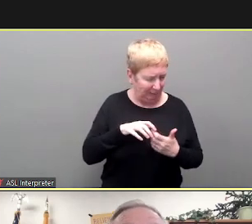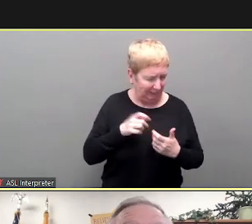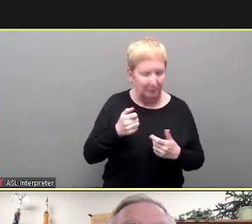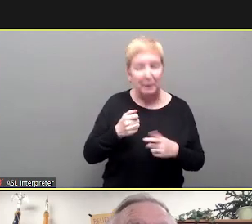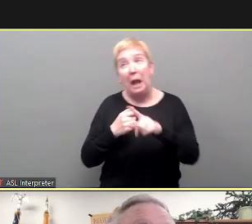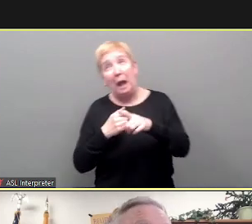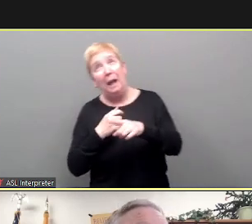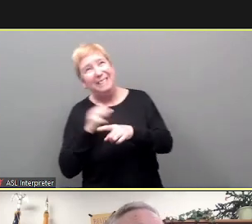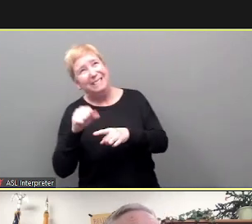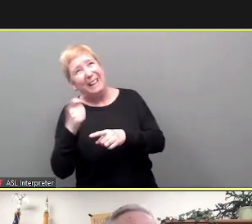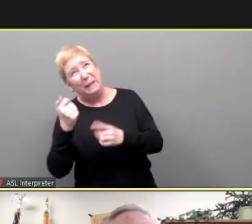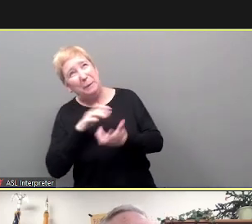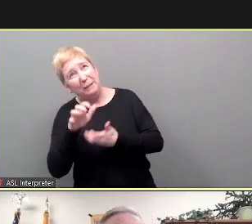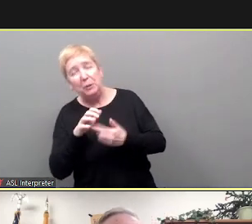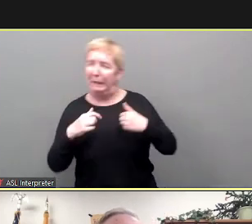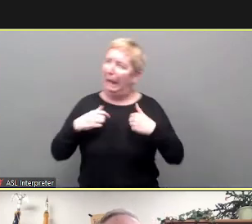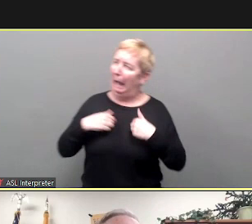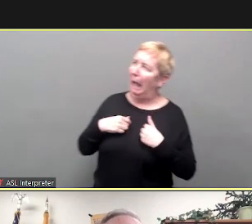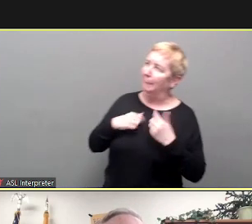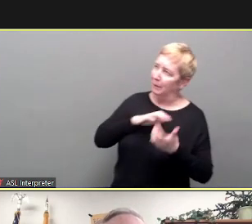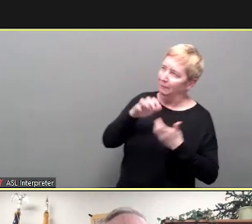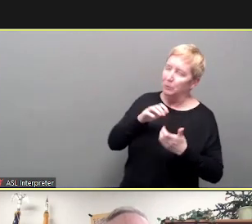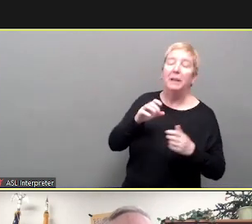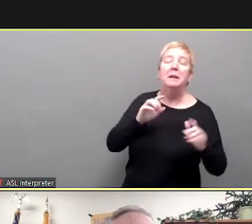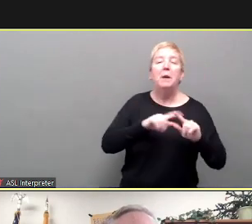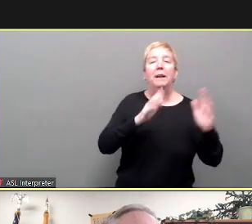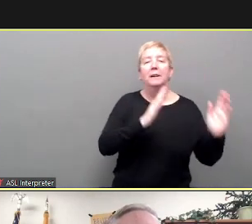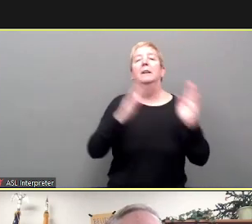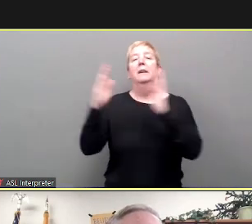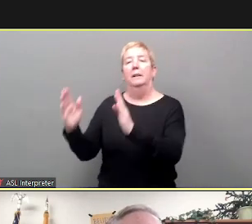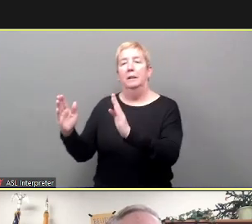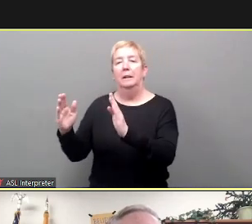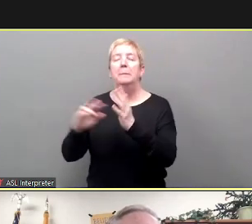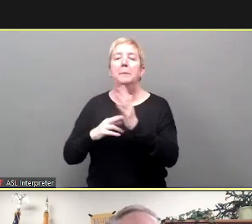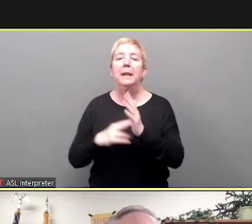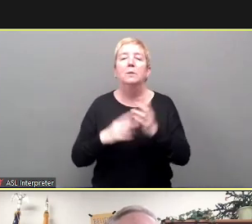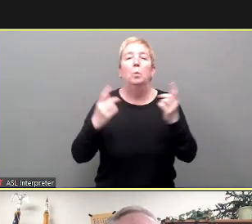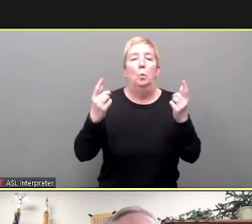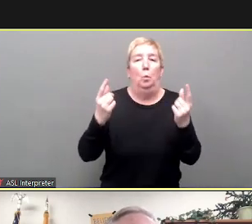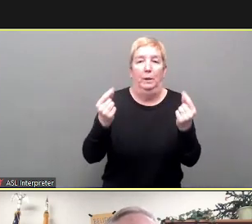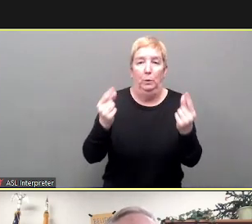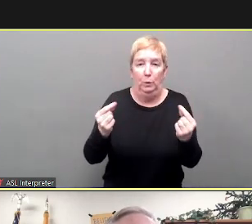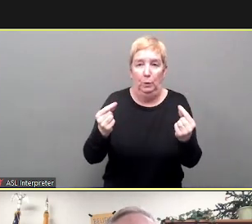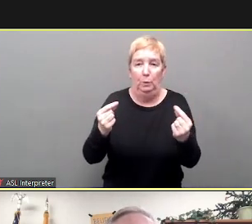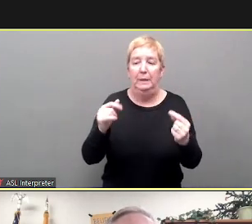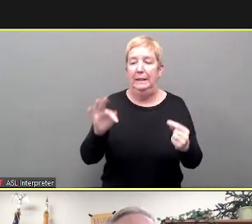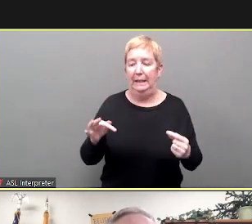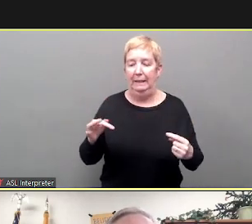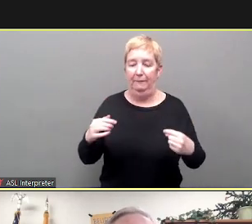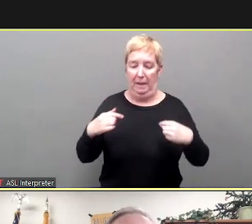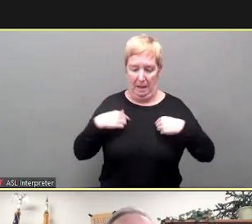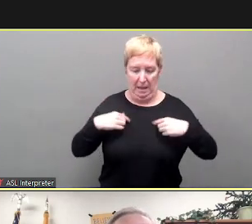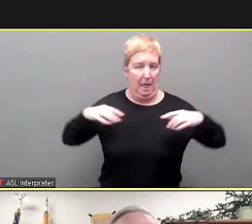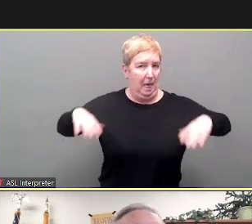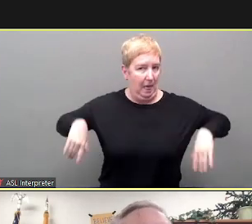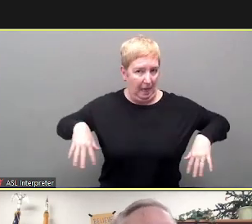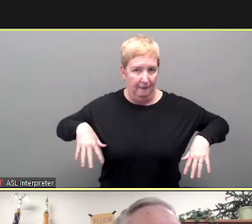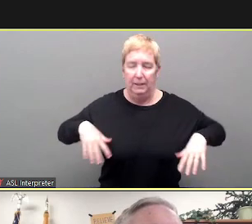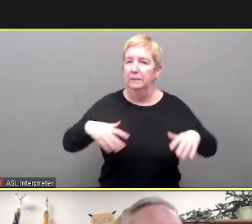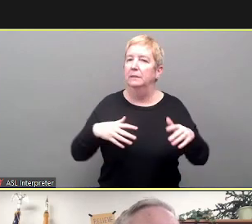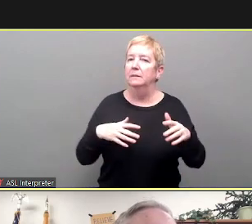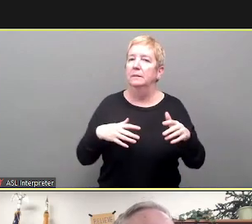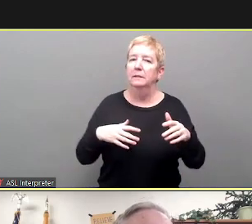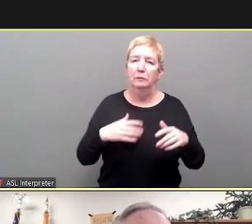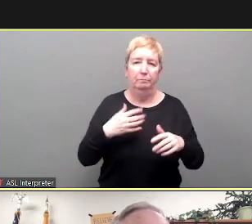even getting confused. So the graphic on the right is what you do if you're not up to date and you've been a